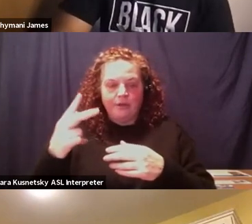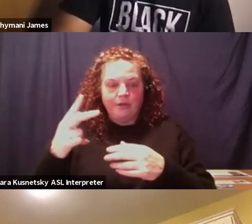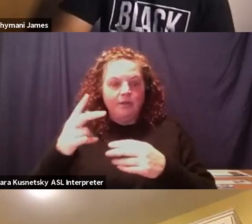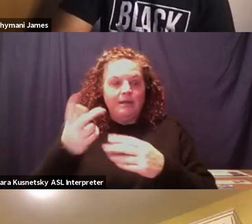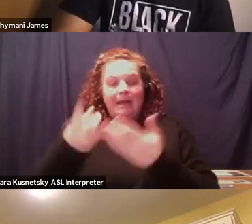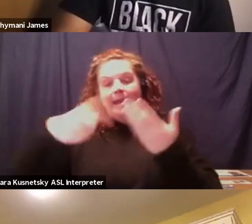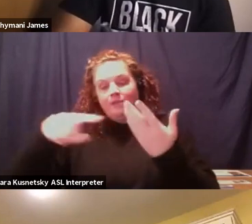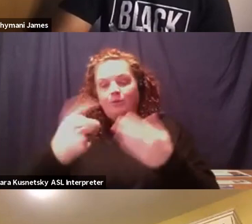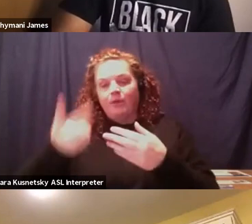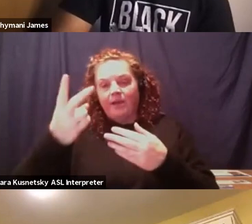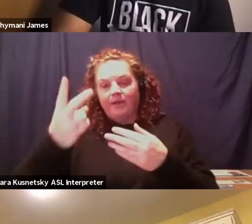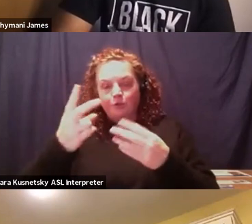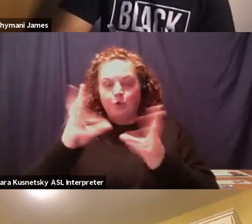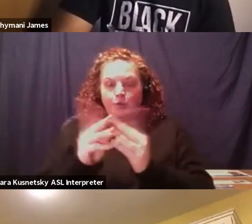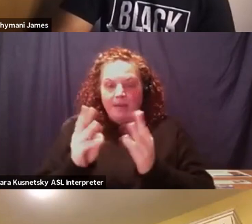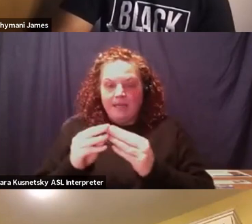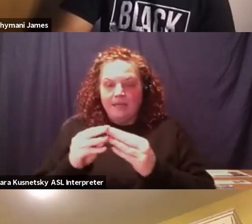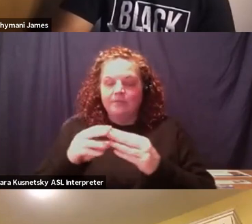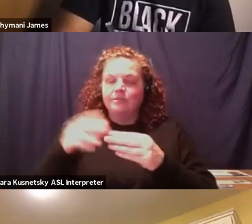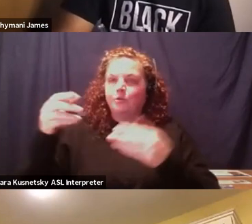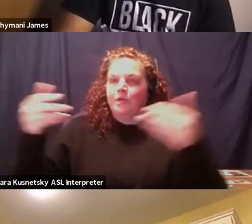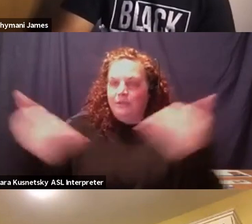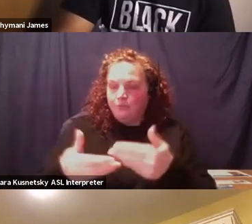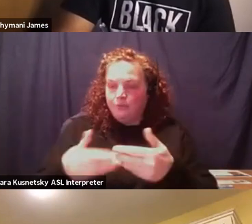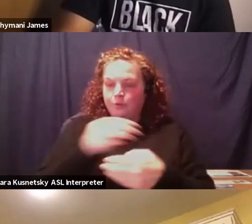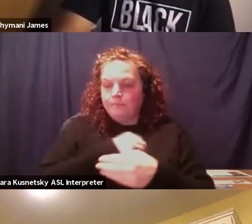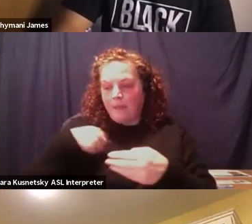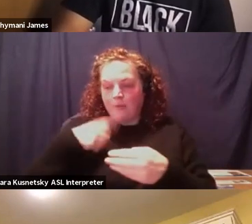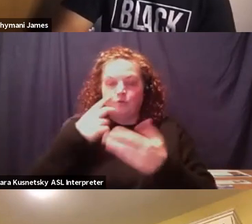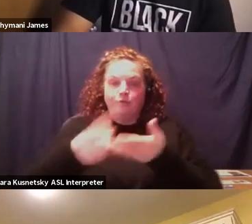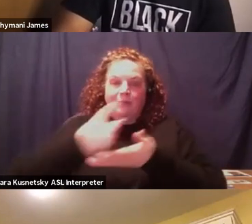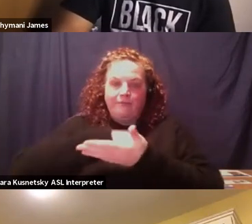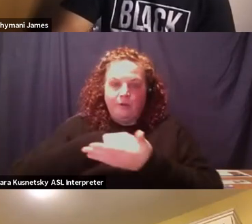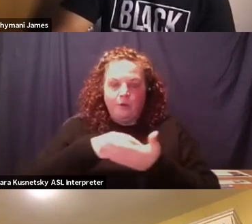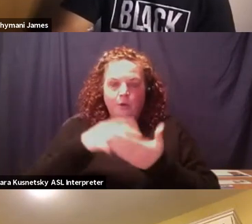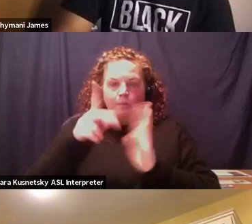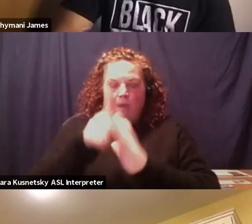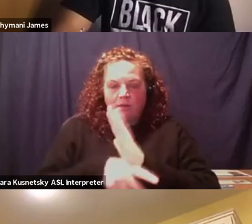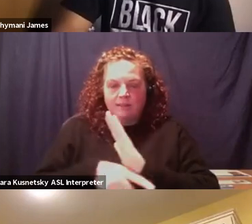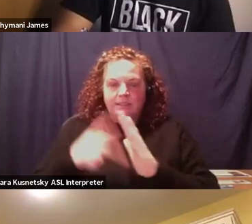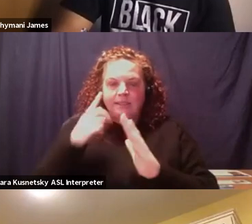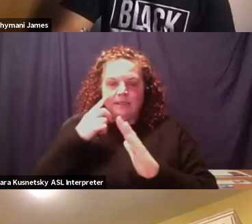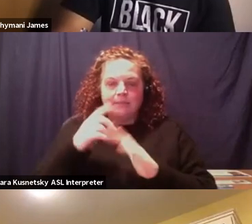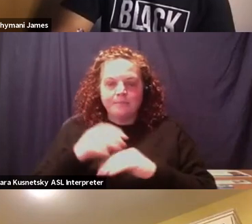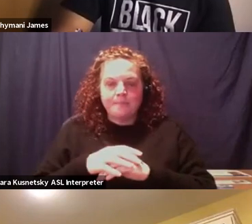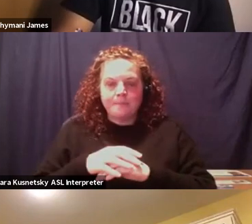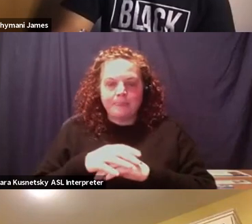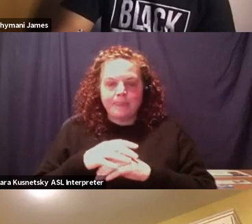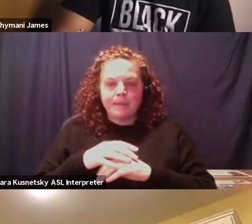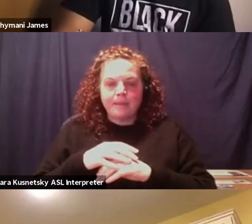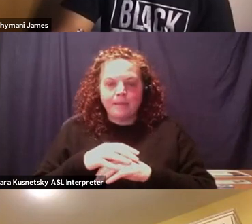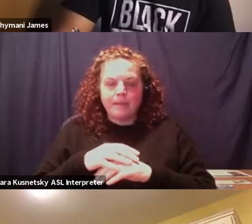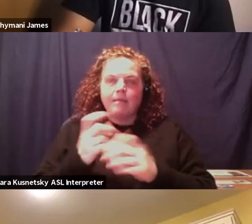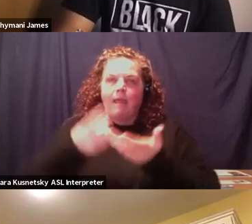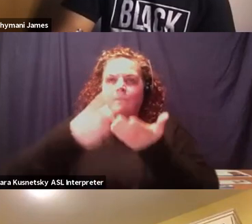for working group members to introduce the members, review the policy and the charge of the working group, and cover the future meeting